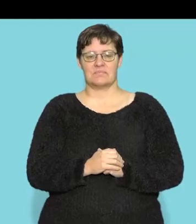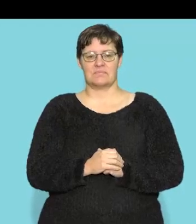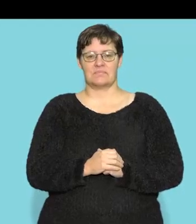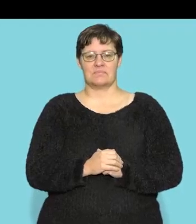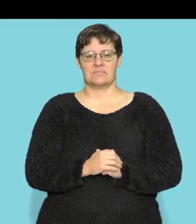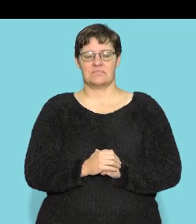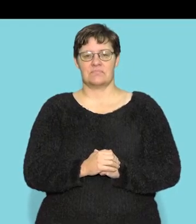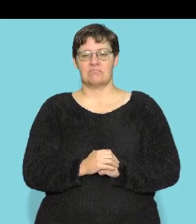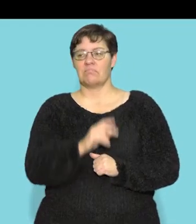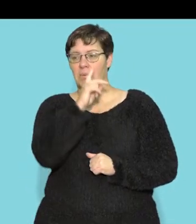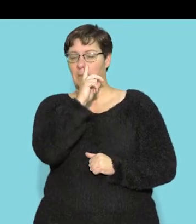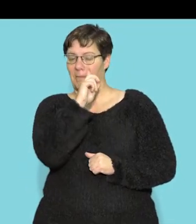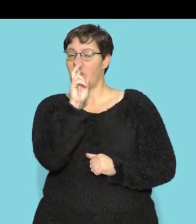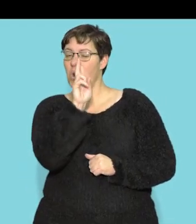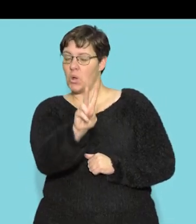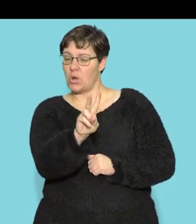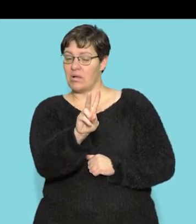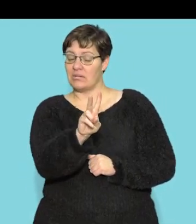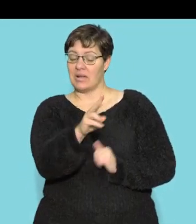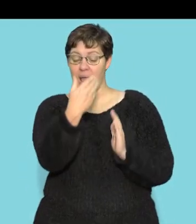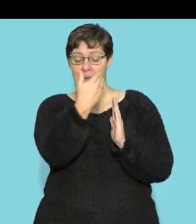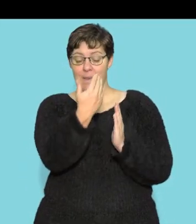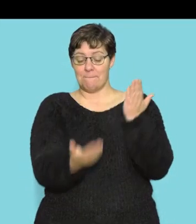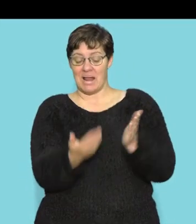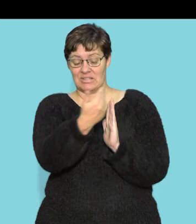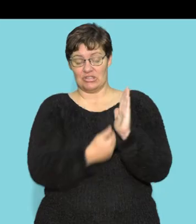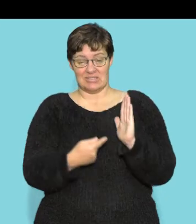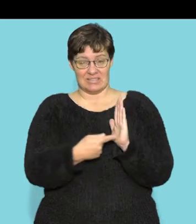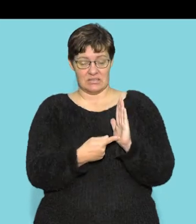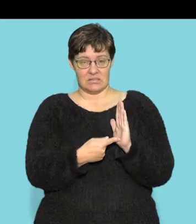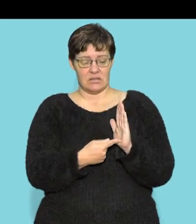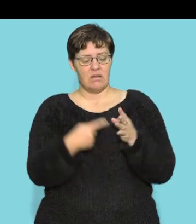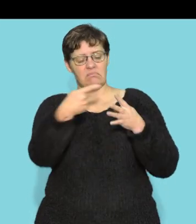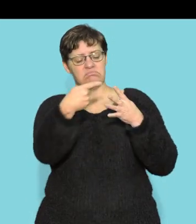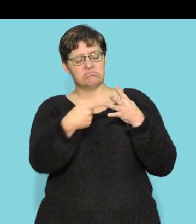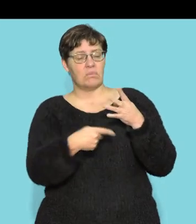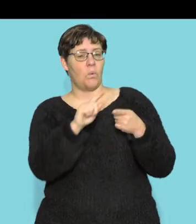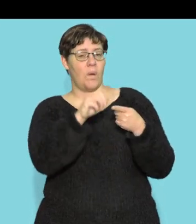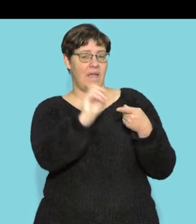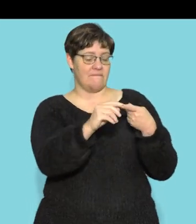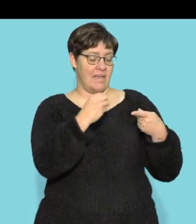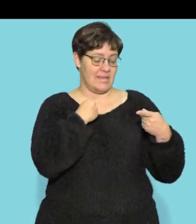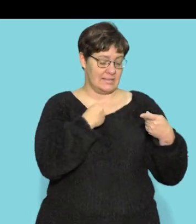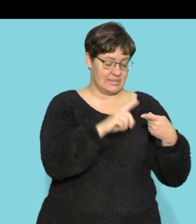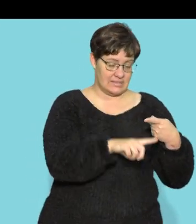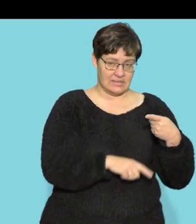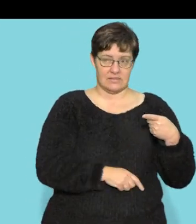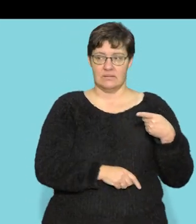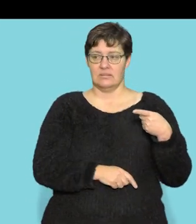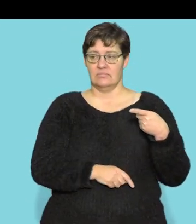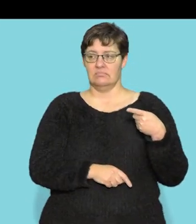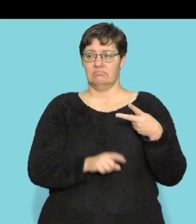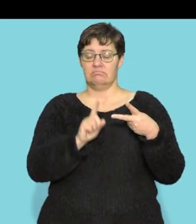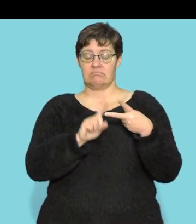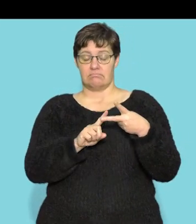at the balance sheet, remember, your components of your balance sheet, you would have your assets, you